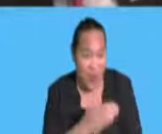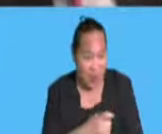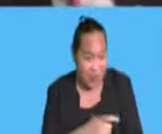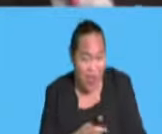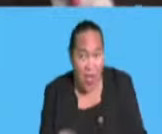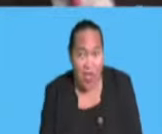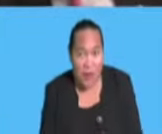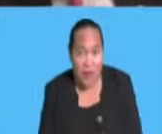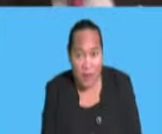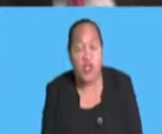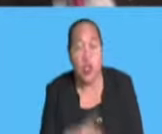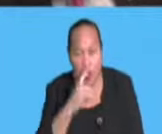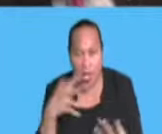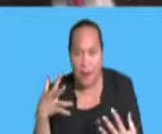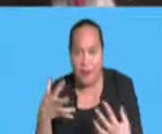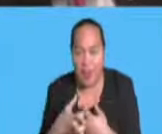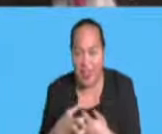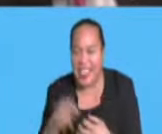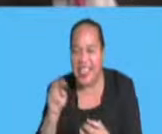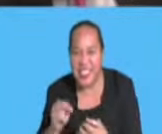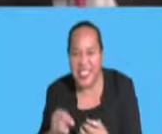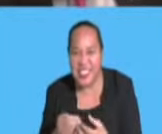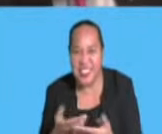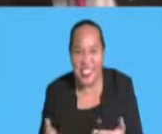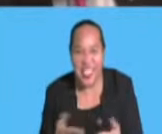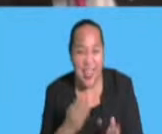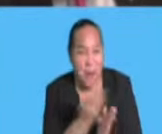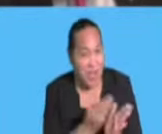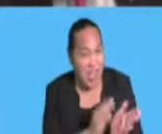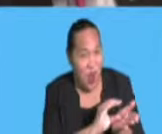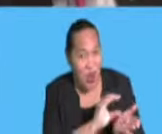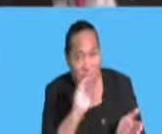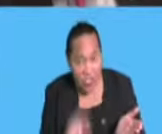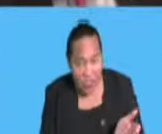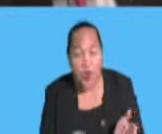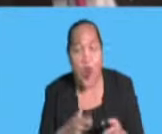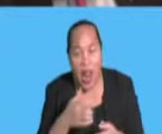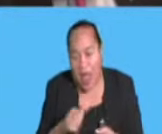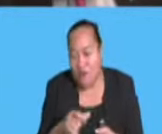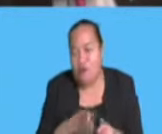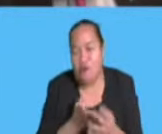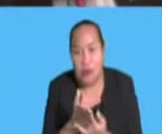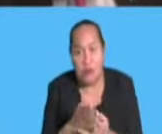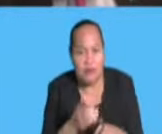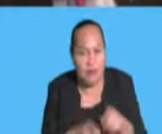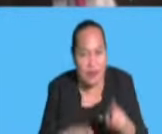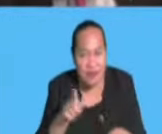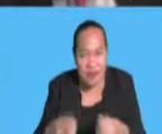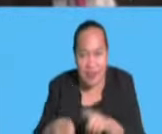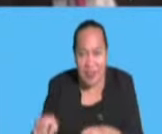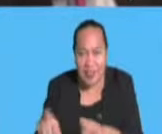current and future demands. The budget in its allocation allows through a multi-sectoral approach for the